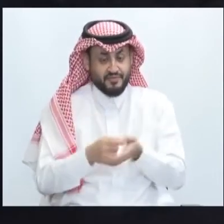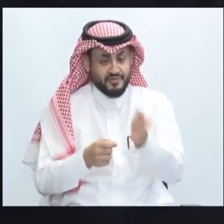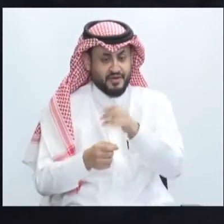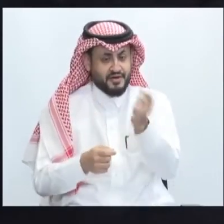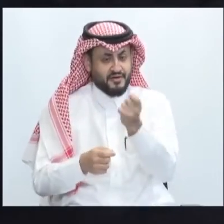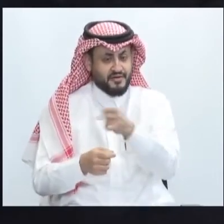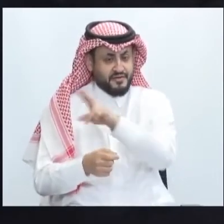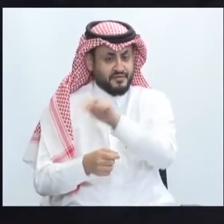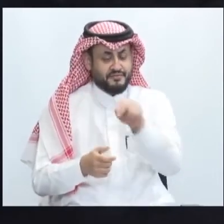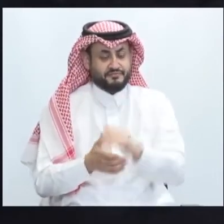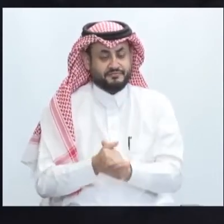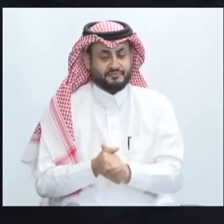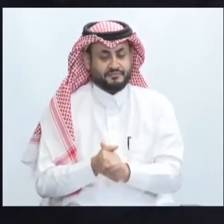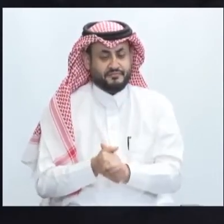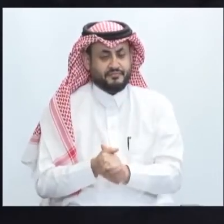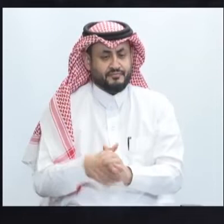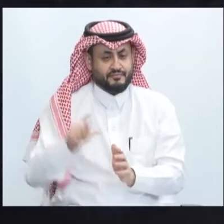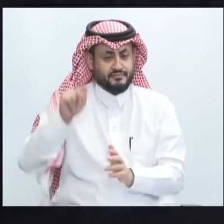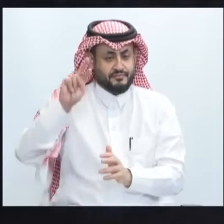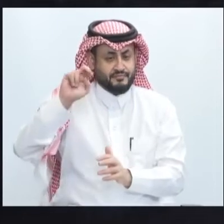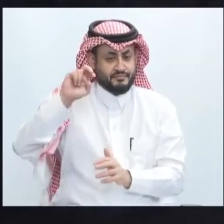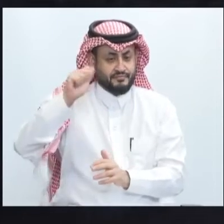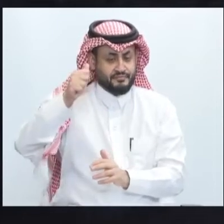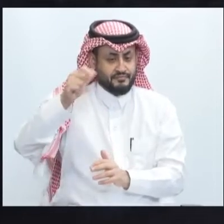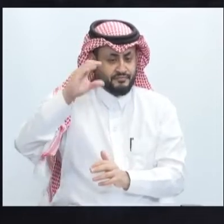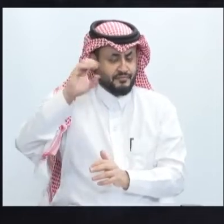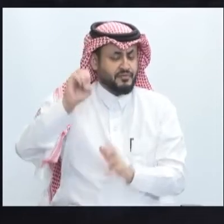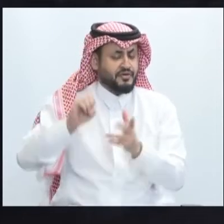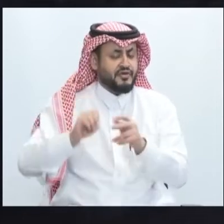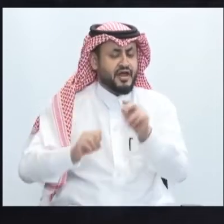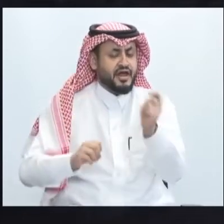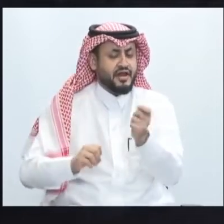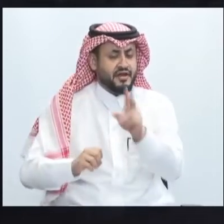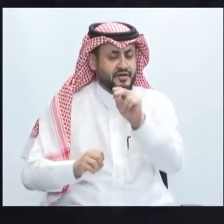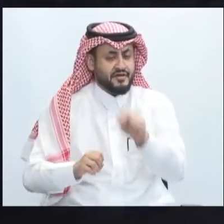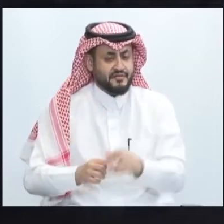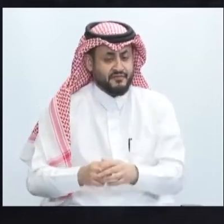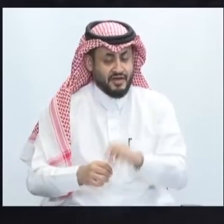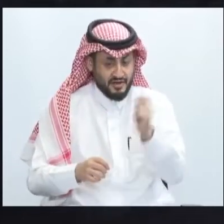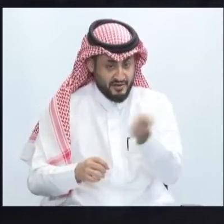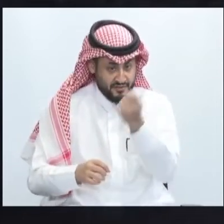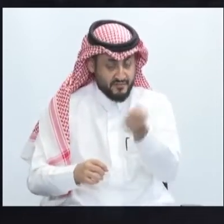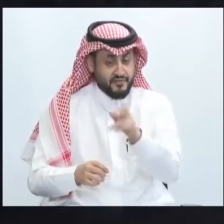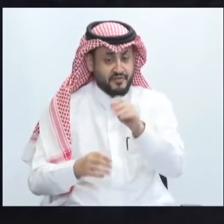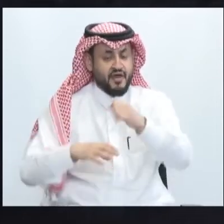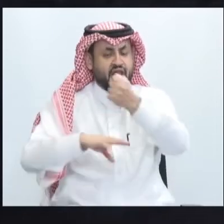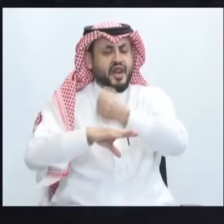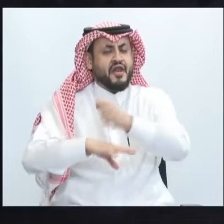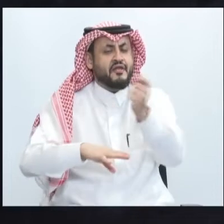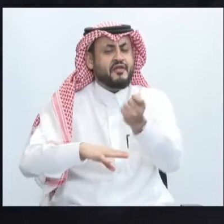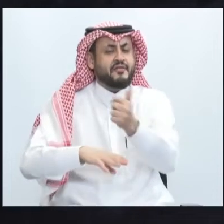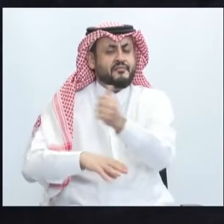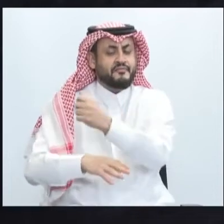practice trace. Trace means what? We have letters in gray, and we will write over